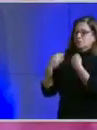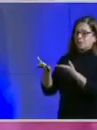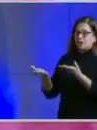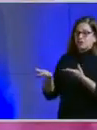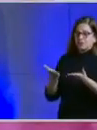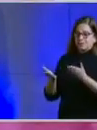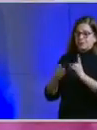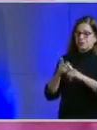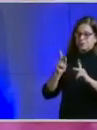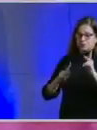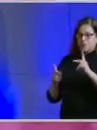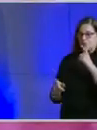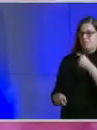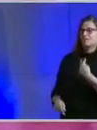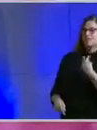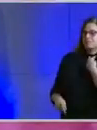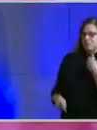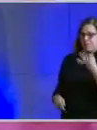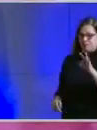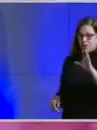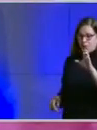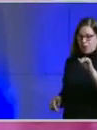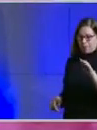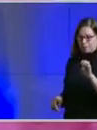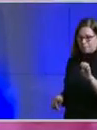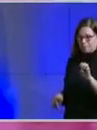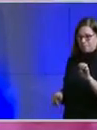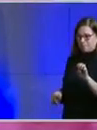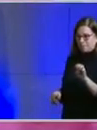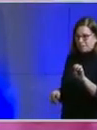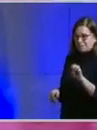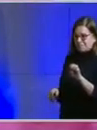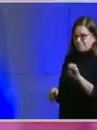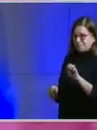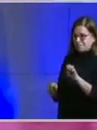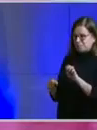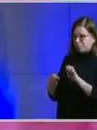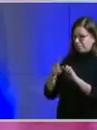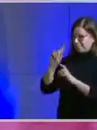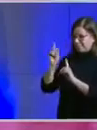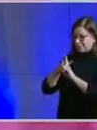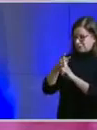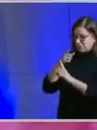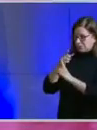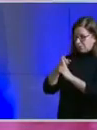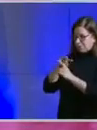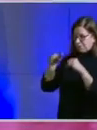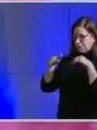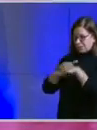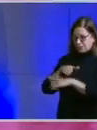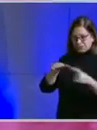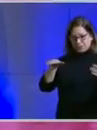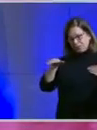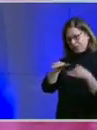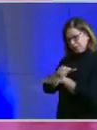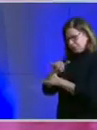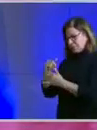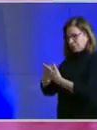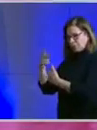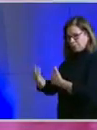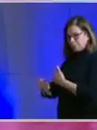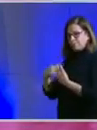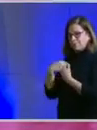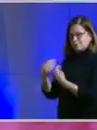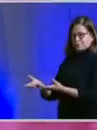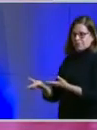support, a single point of entry for all victim services in the district. One place where any victim of crime can go to get connected with any